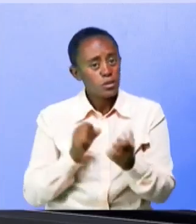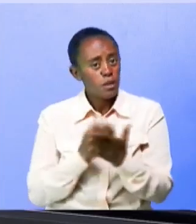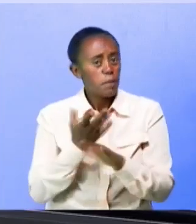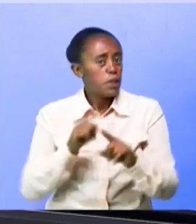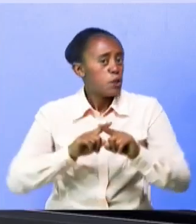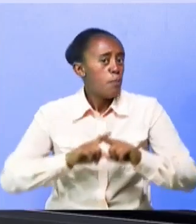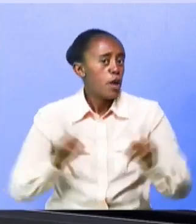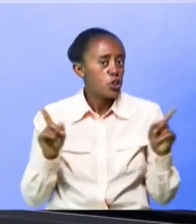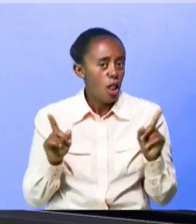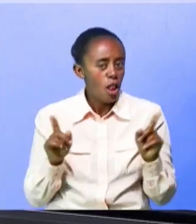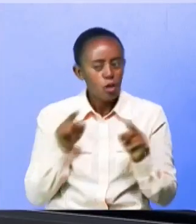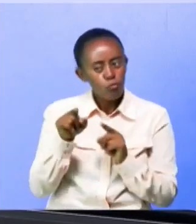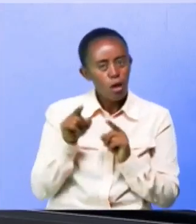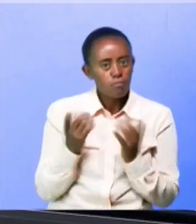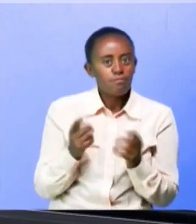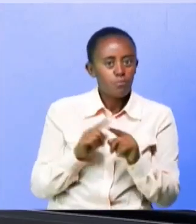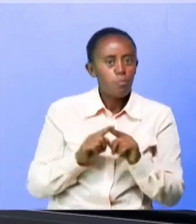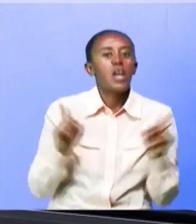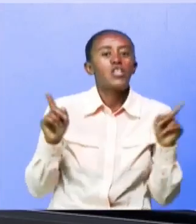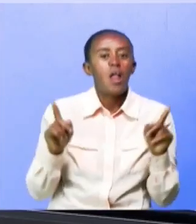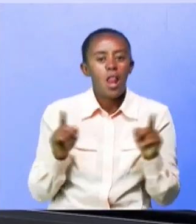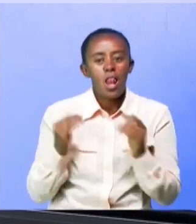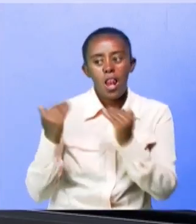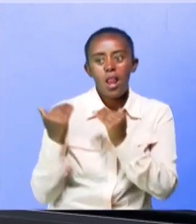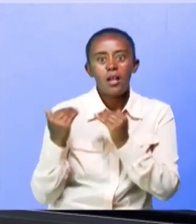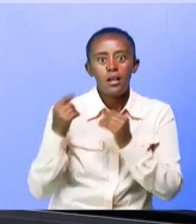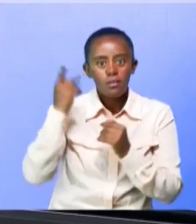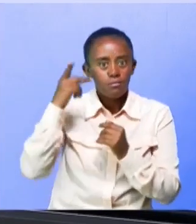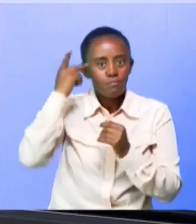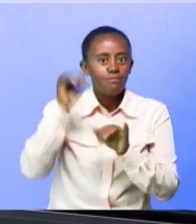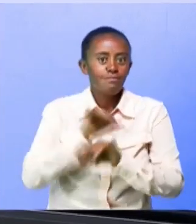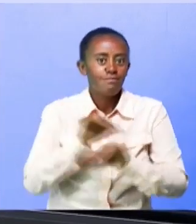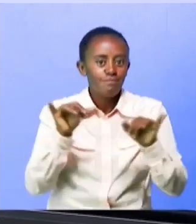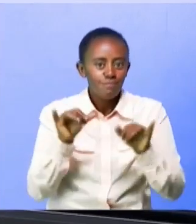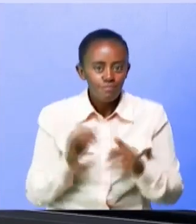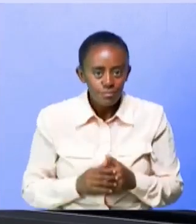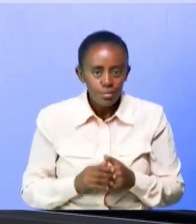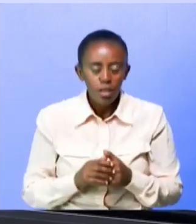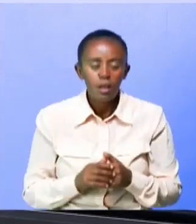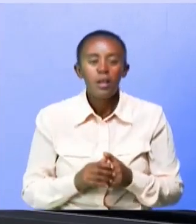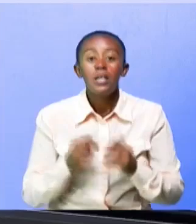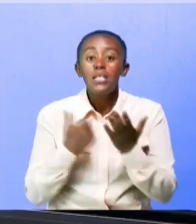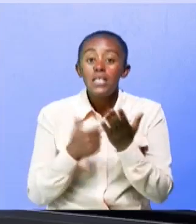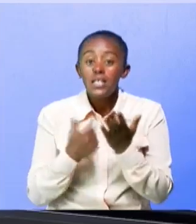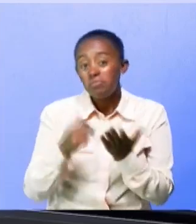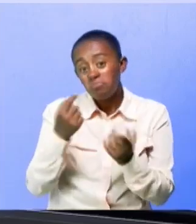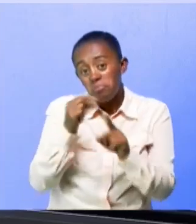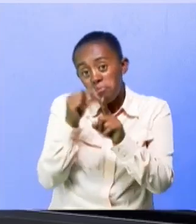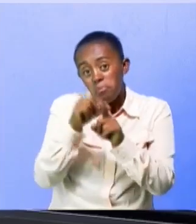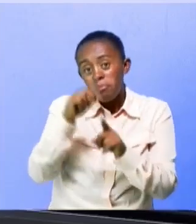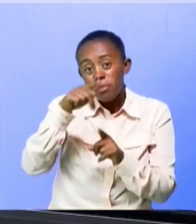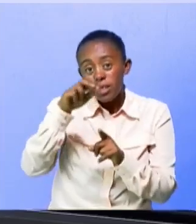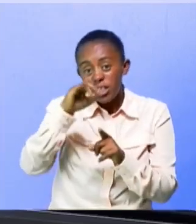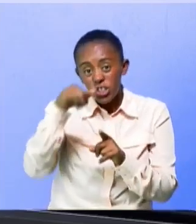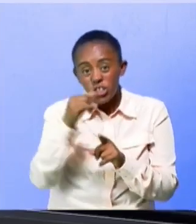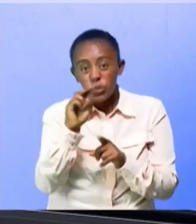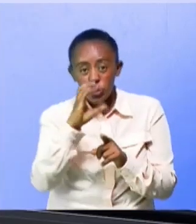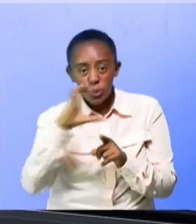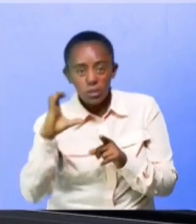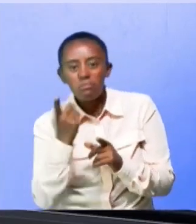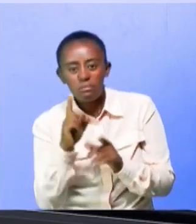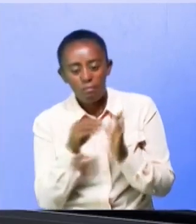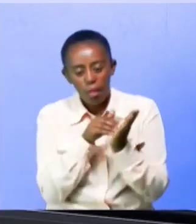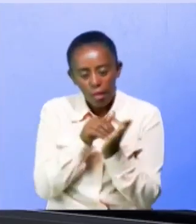special that makes her what? A leader. Therefore, this prejudice is prejudicing in